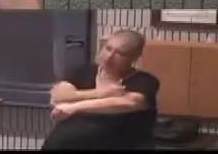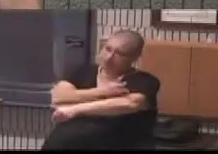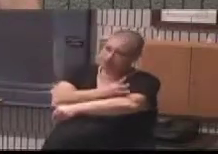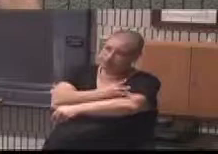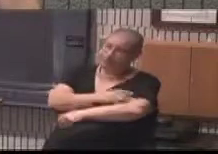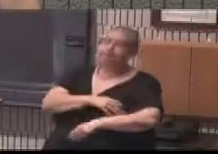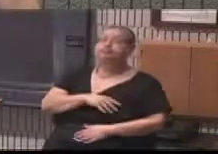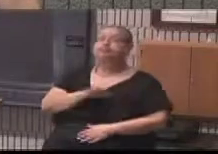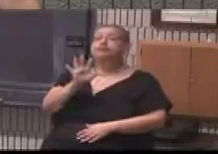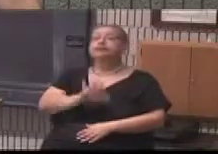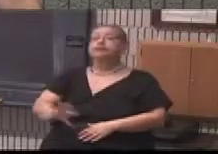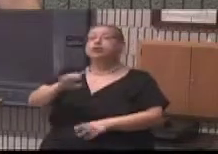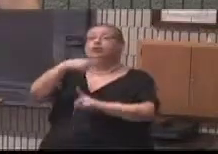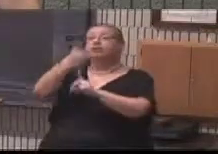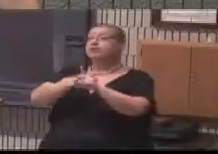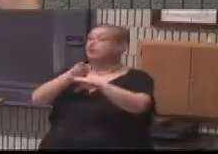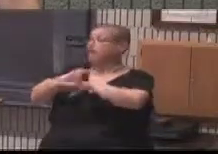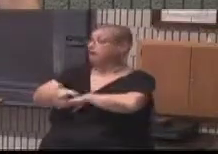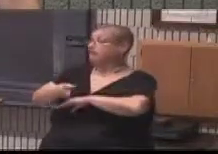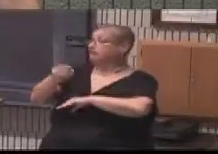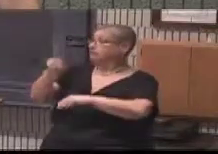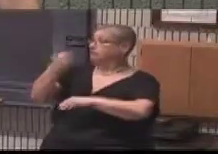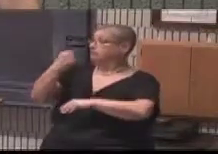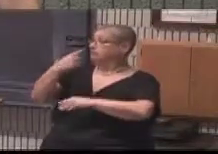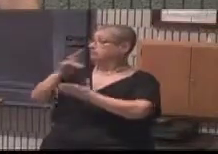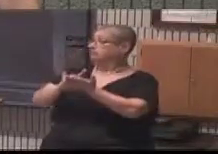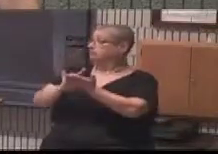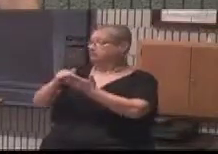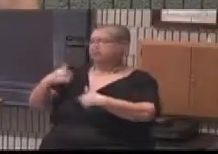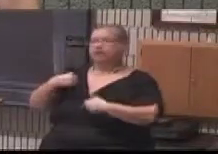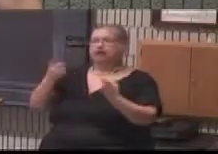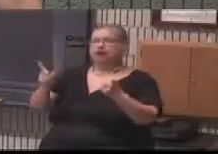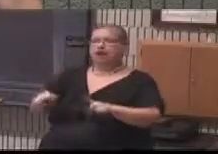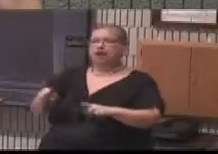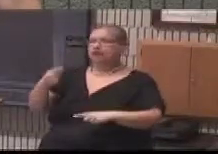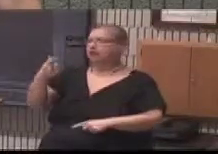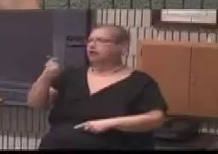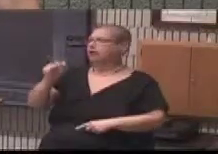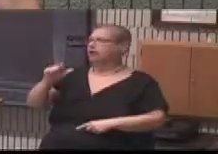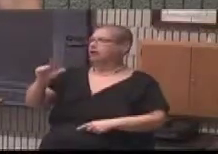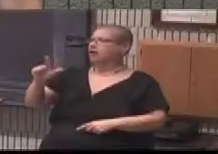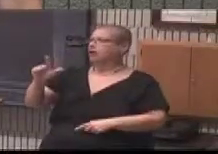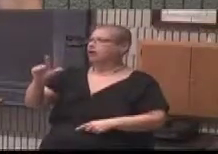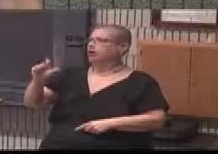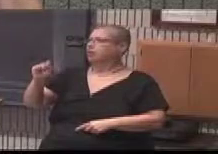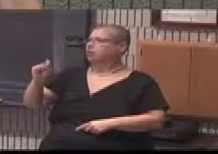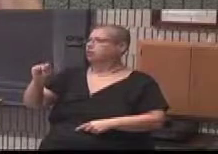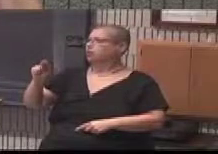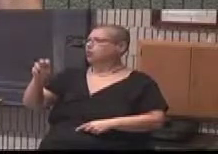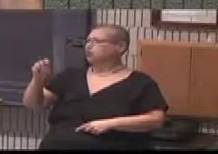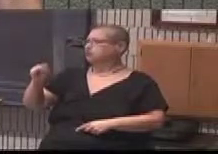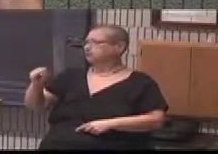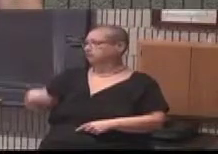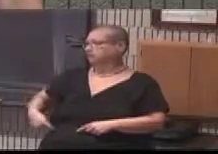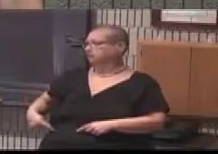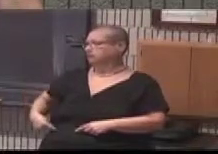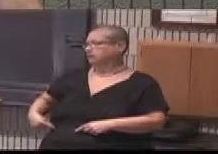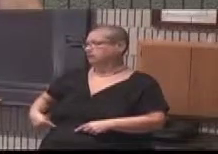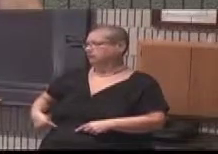About a month after taking the drug, I started to develop gallstones. Gallbladder sludge, they call it, is a